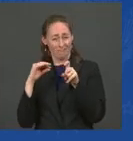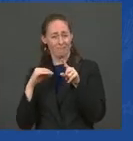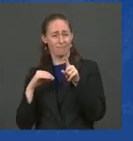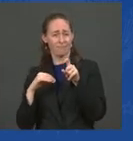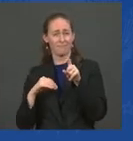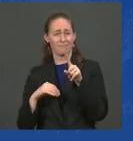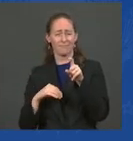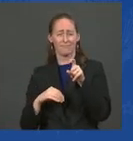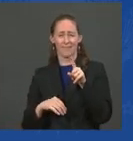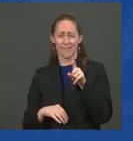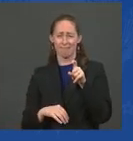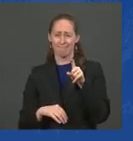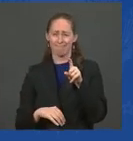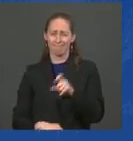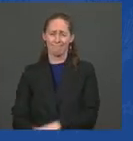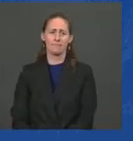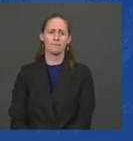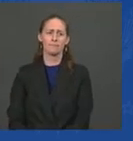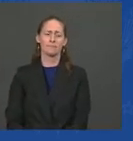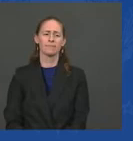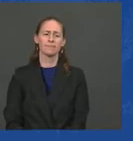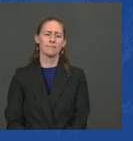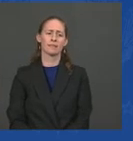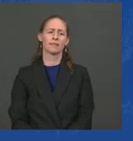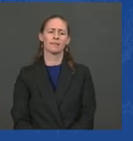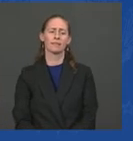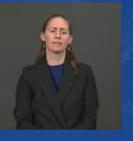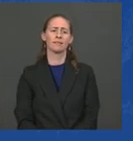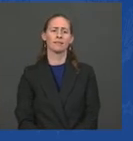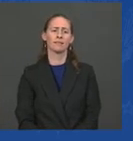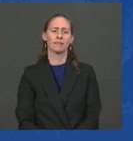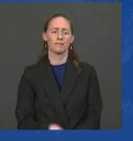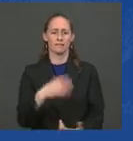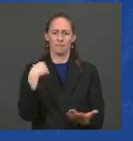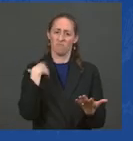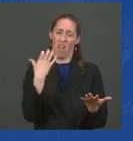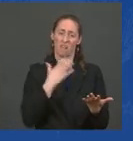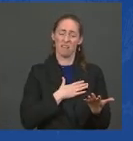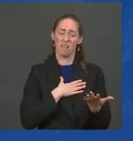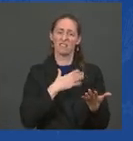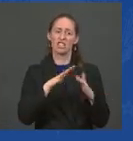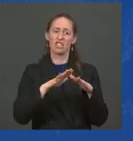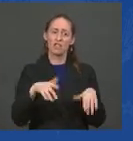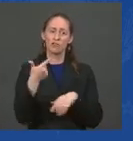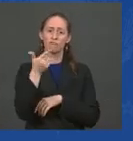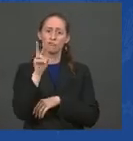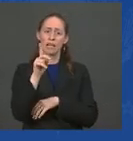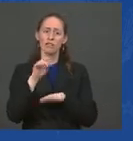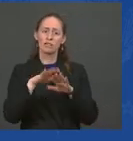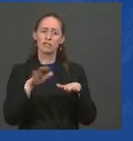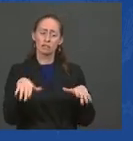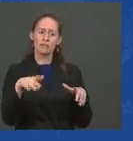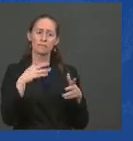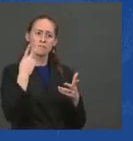I wanted them to see the ability of the human mind to rationalize